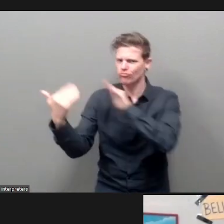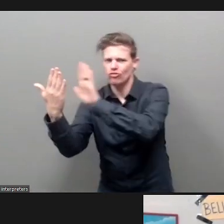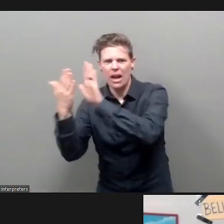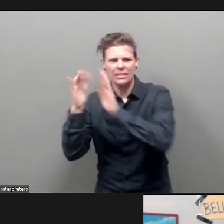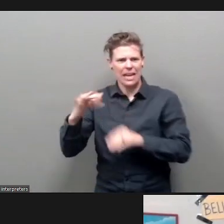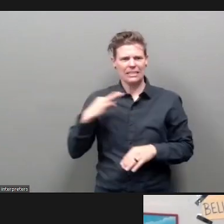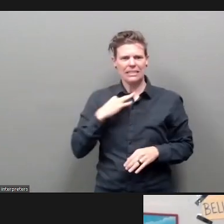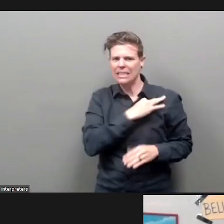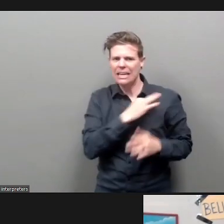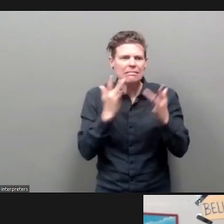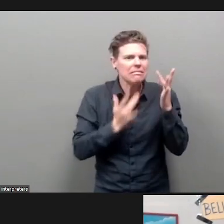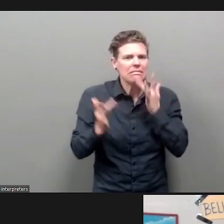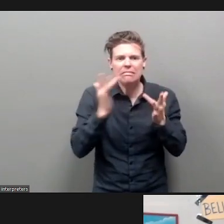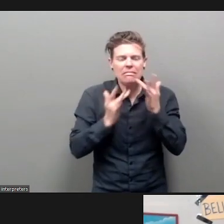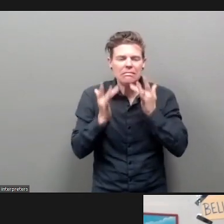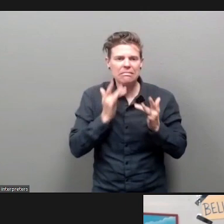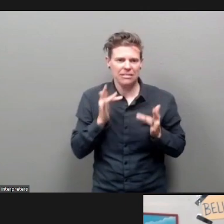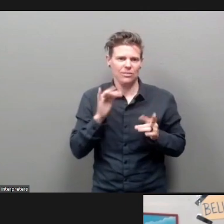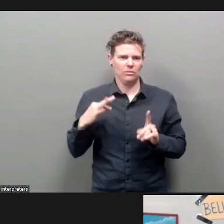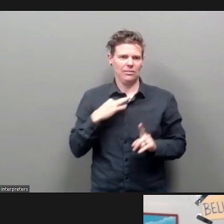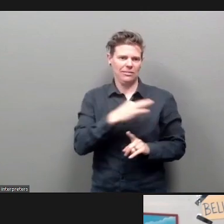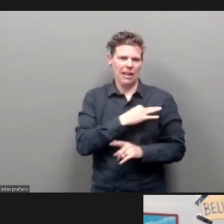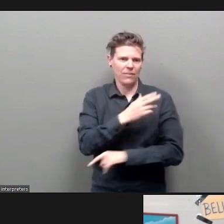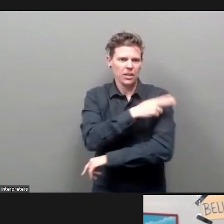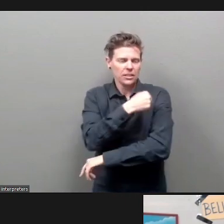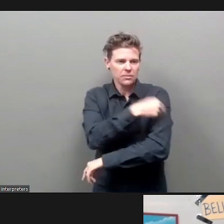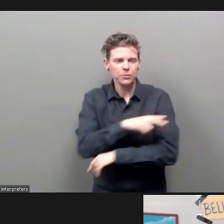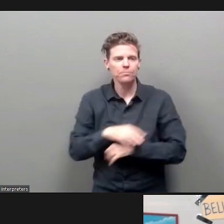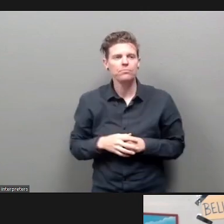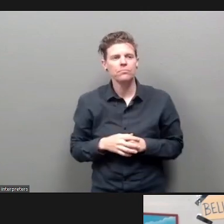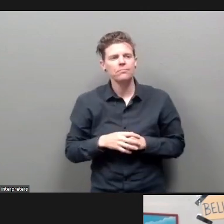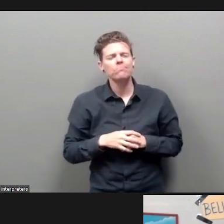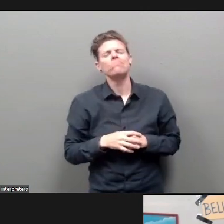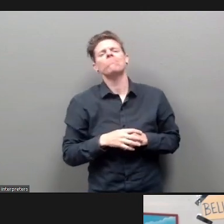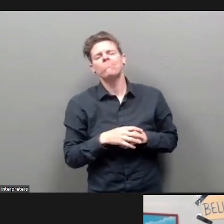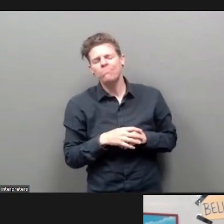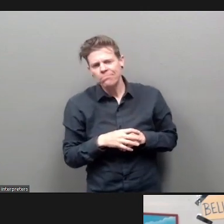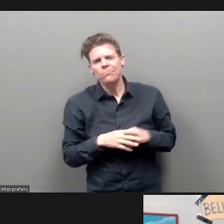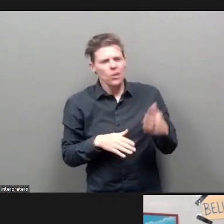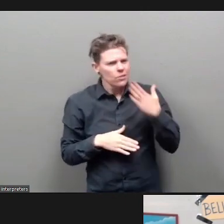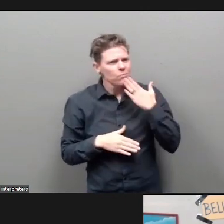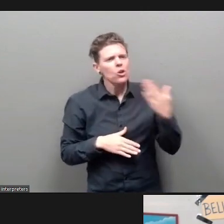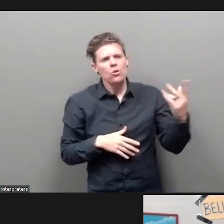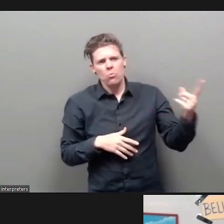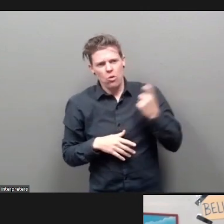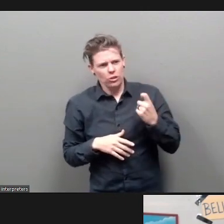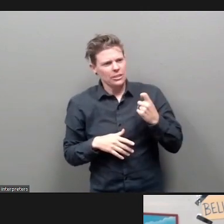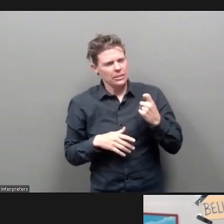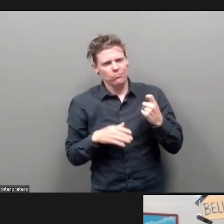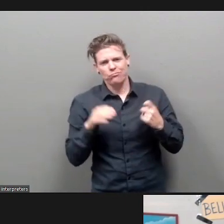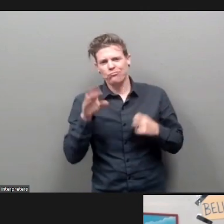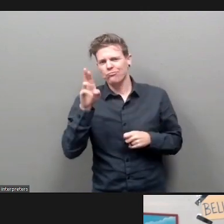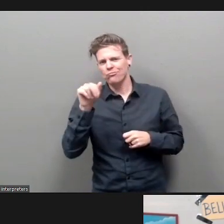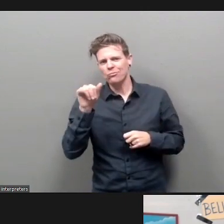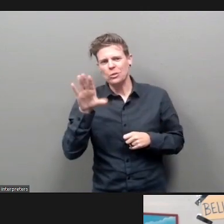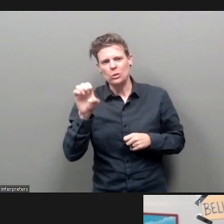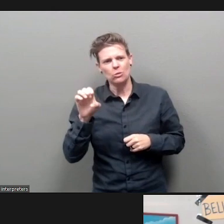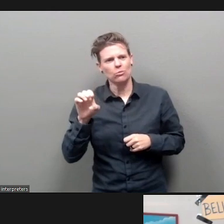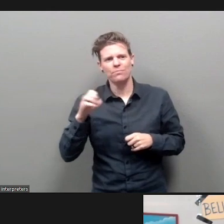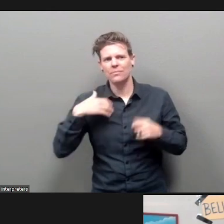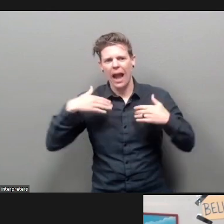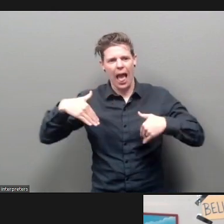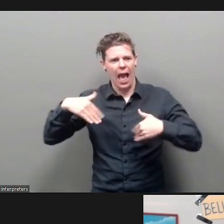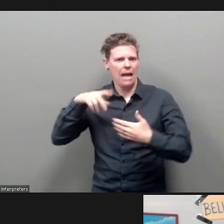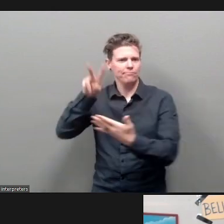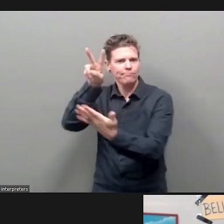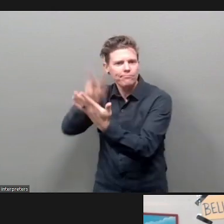Okay, that's a good one. So Bruce, I hadn't seen the report. I went and looked it up. So thanks for sending us the link. I